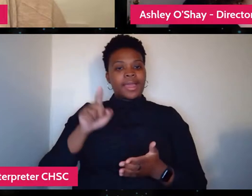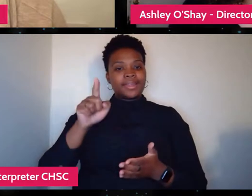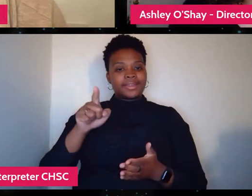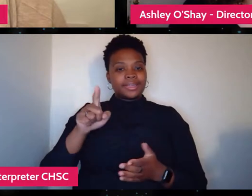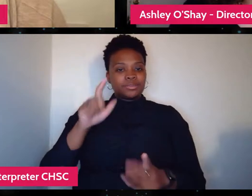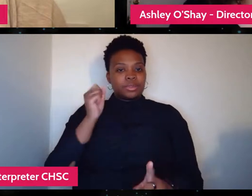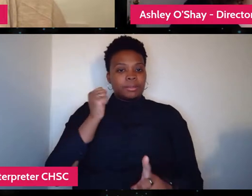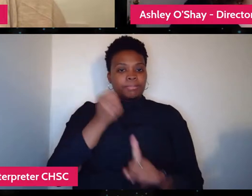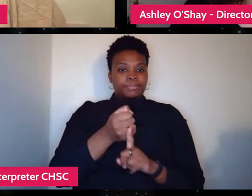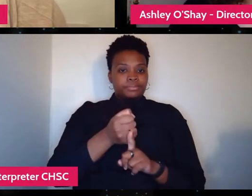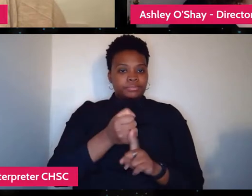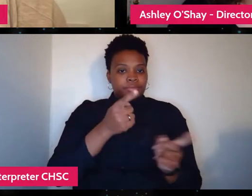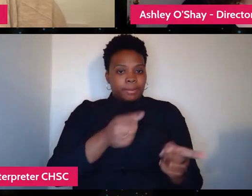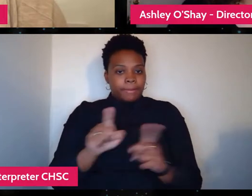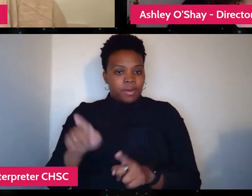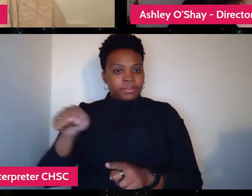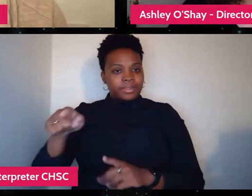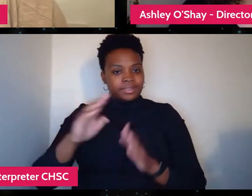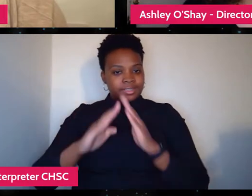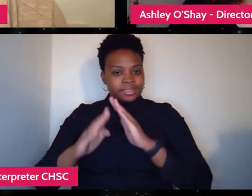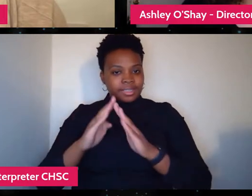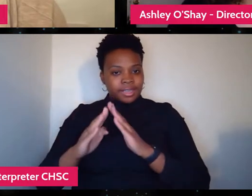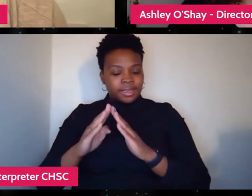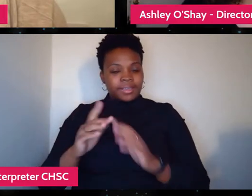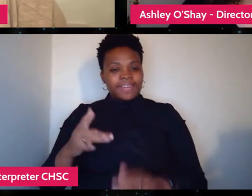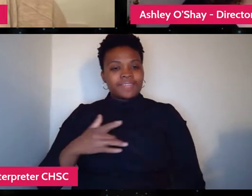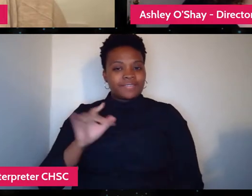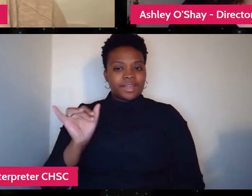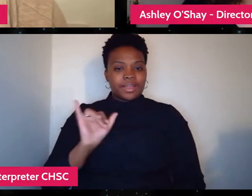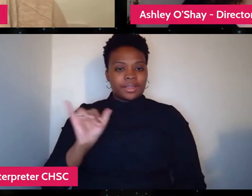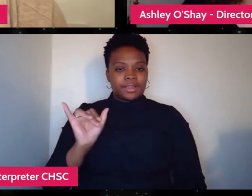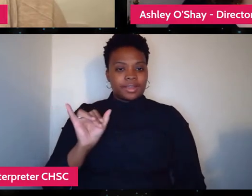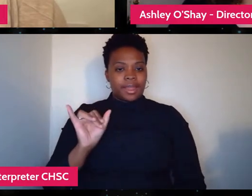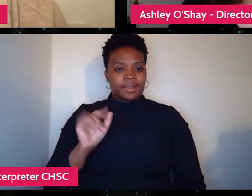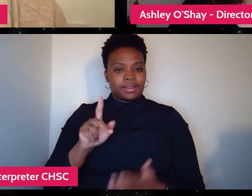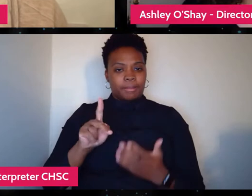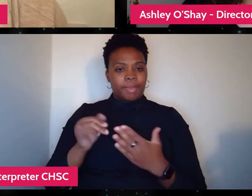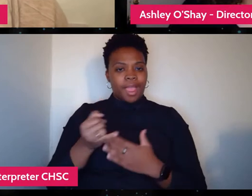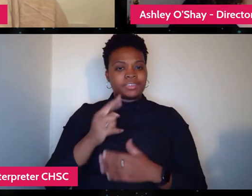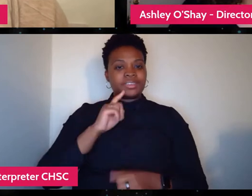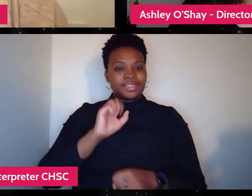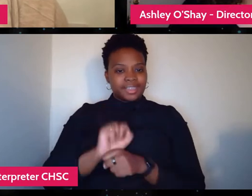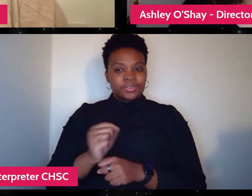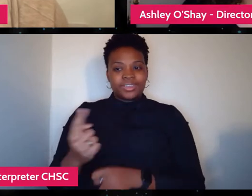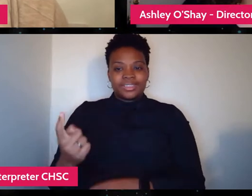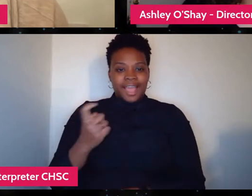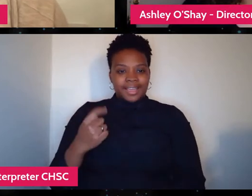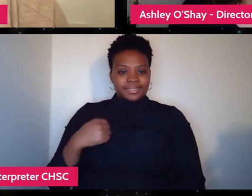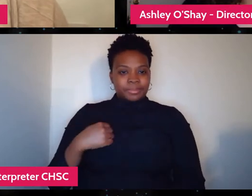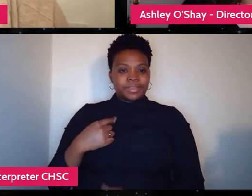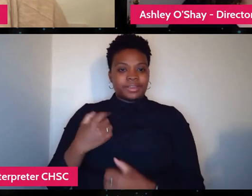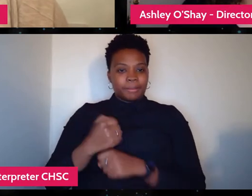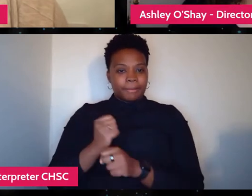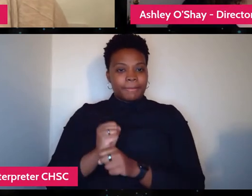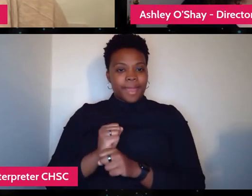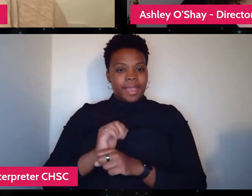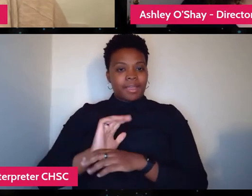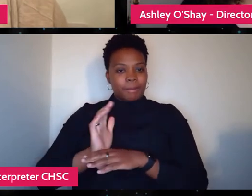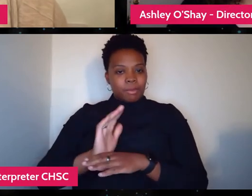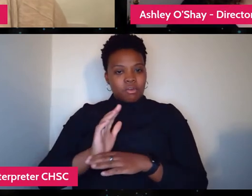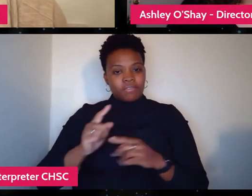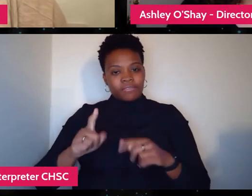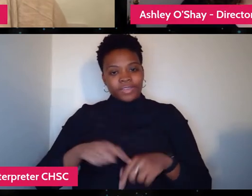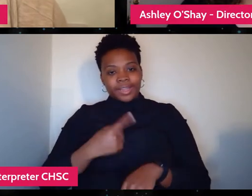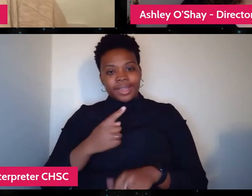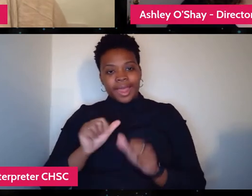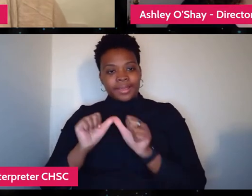moment in the city. And it felt like it was like the project was literally asking me to make it a feature length film. And